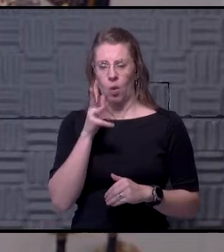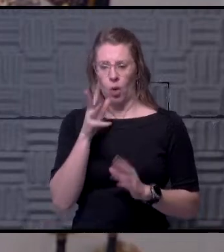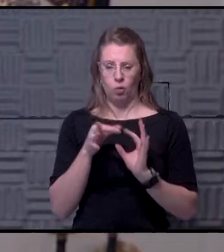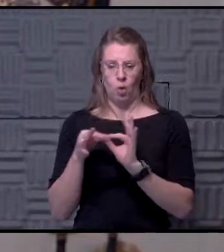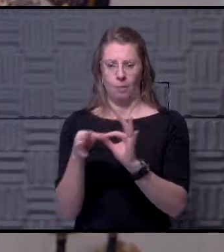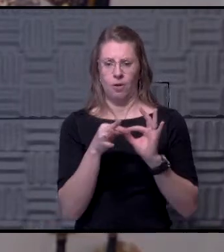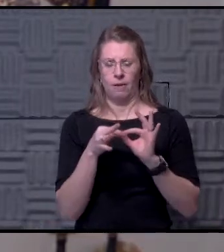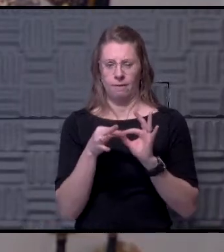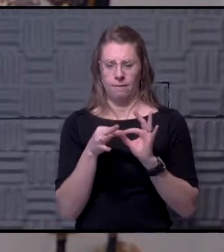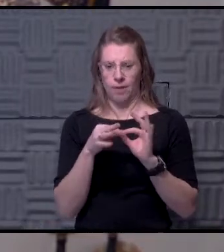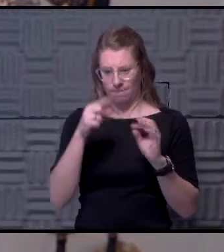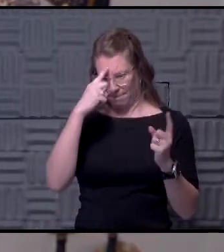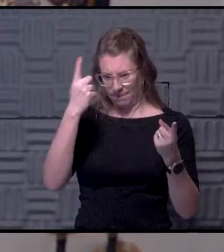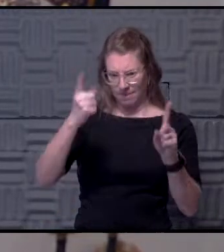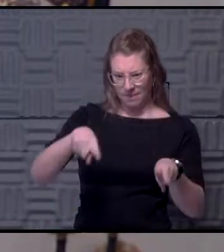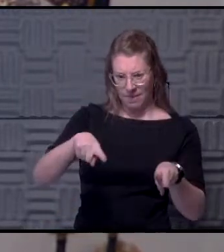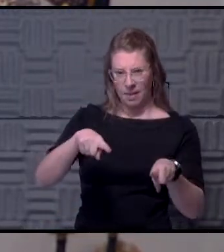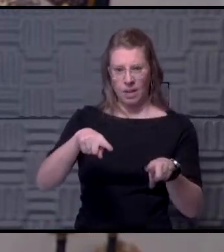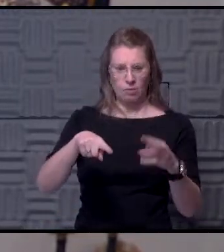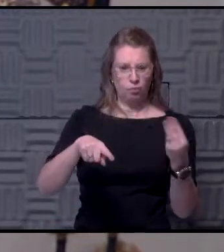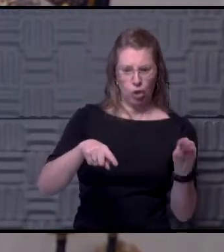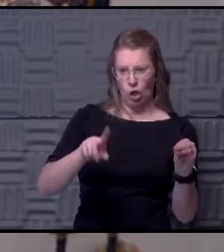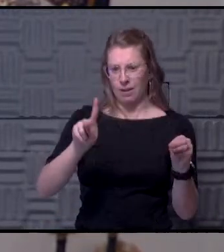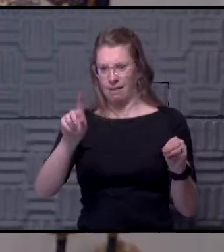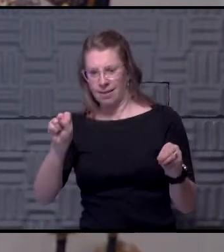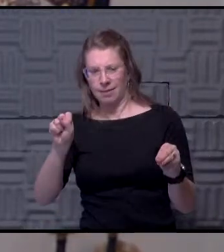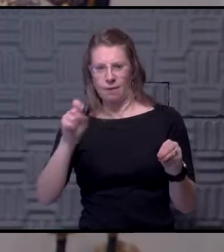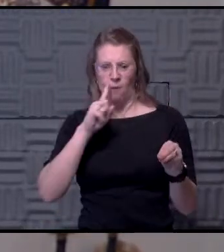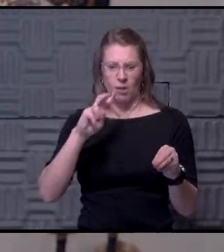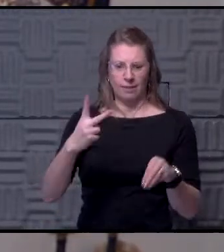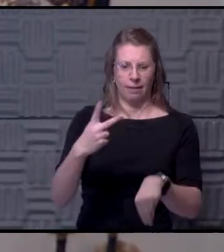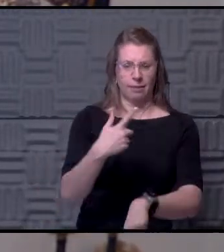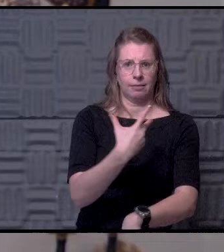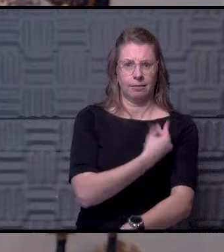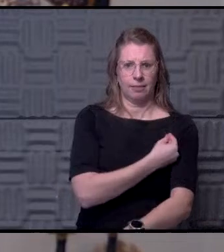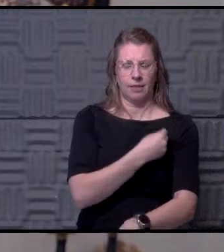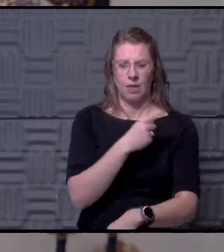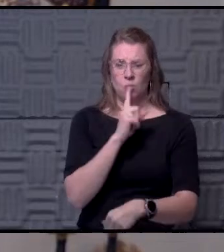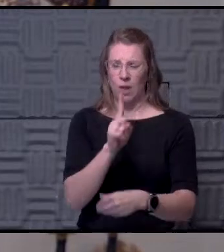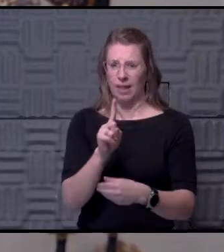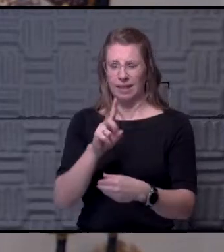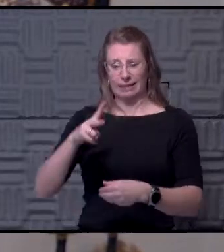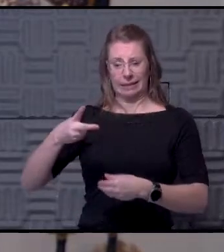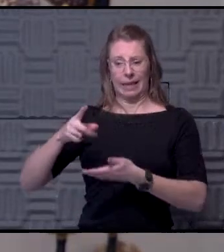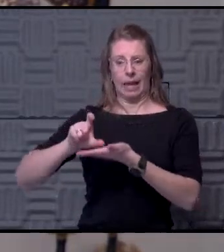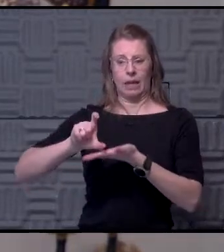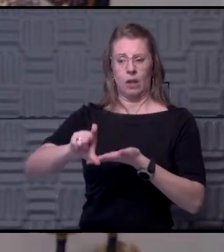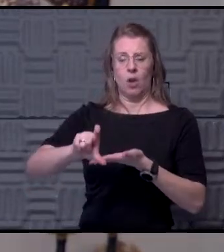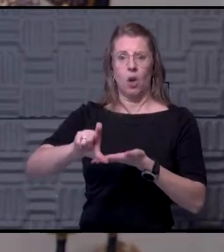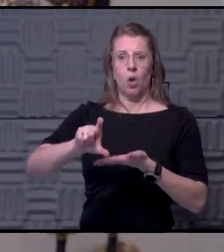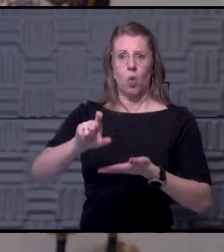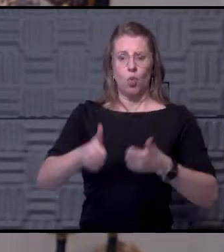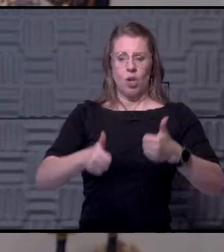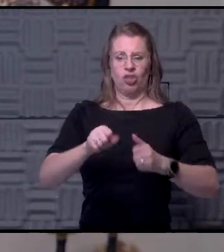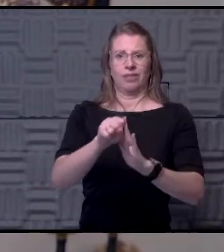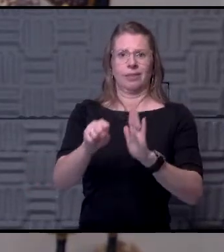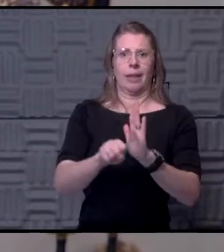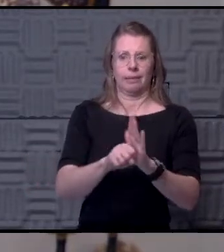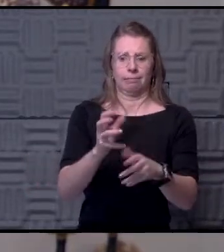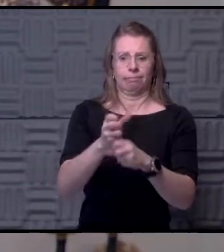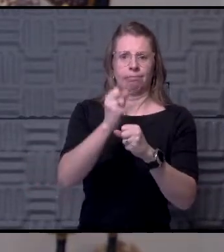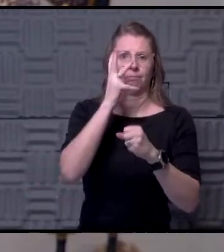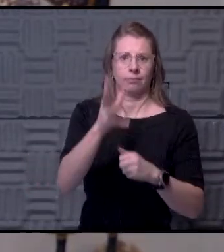state lines to make sure that the people get their second dose, because it's all about the allocation of that second dose. I don't care,